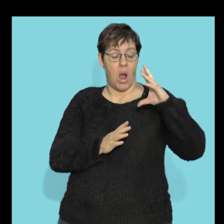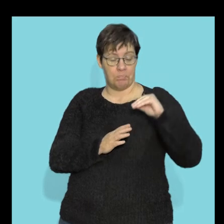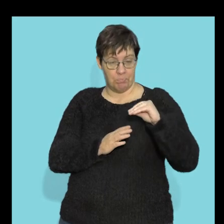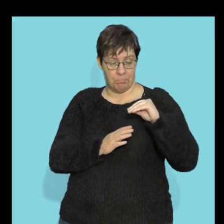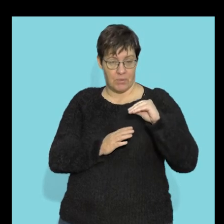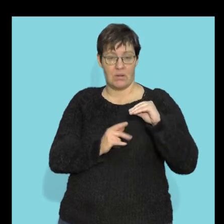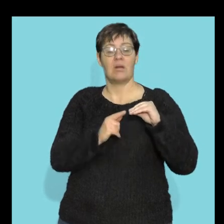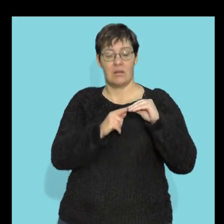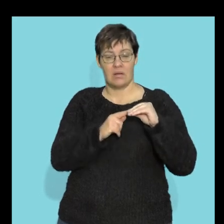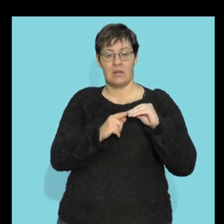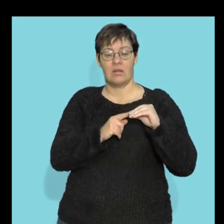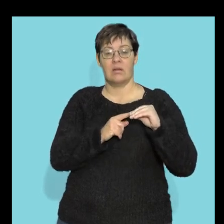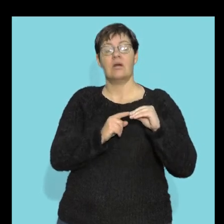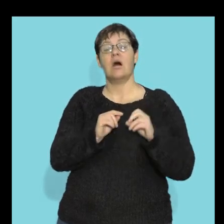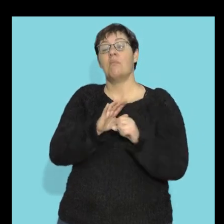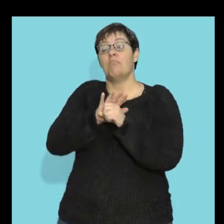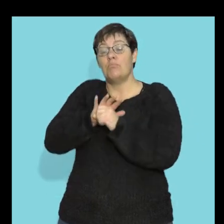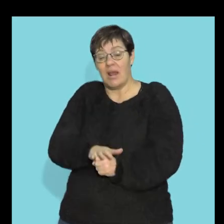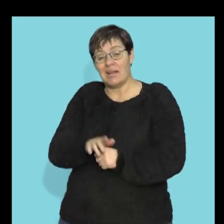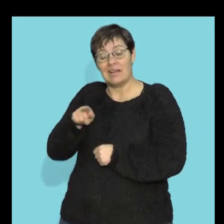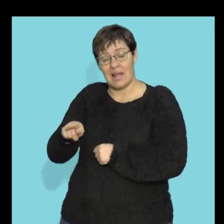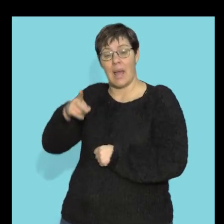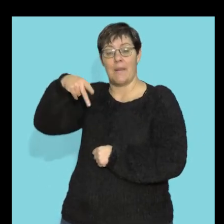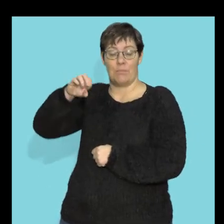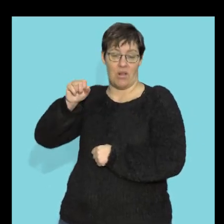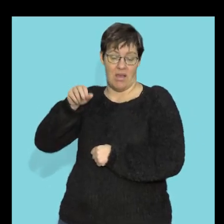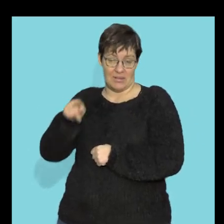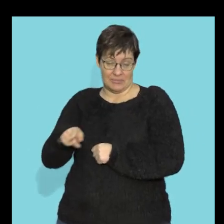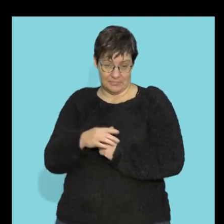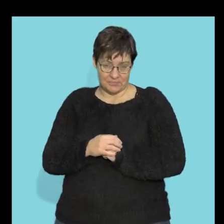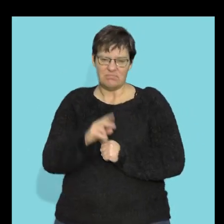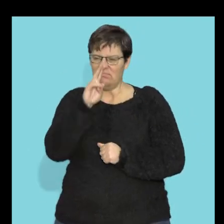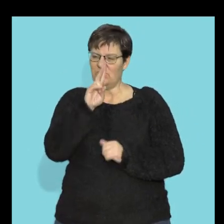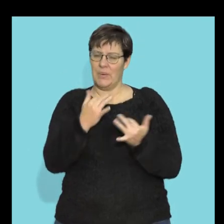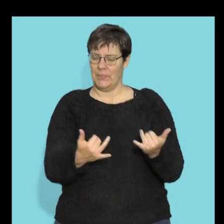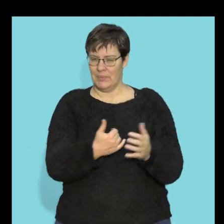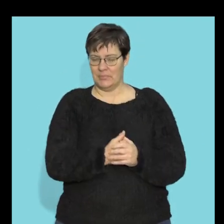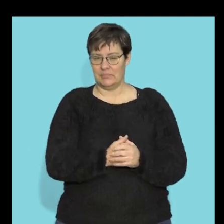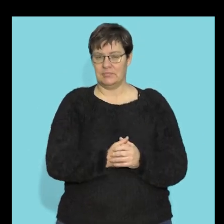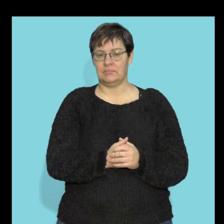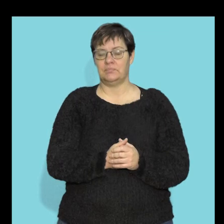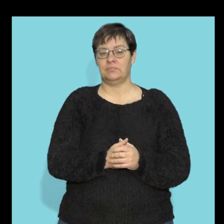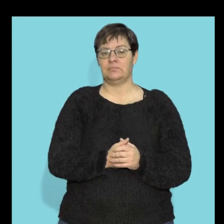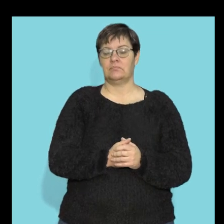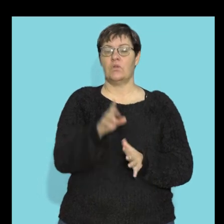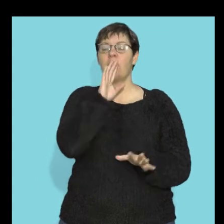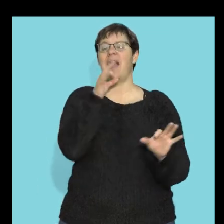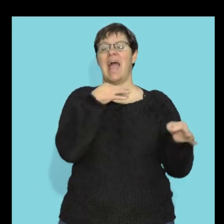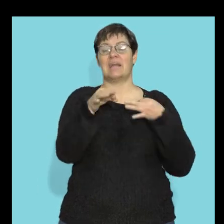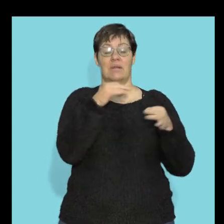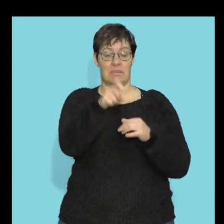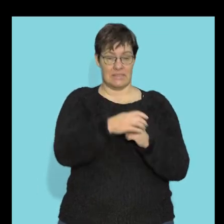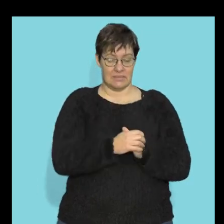mouth closes, the pressure is going to increase in the apicular cavity. But we're going to have a look now. Okay, now we need to